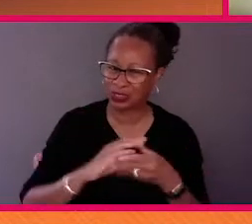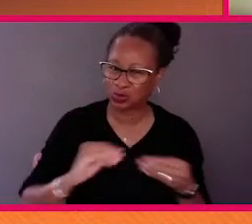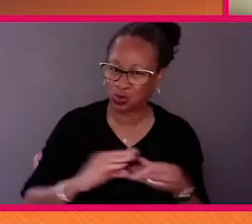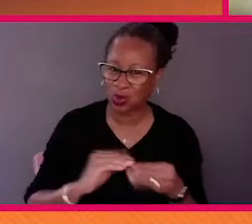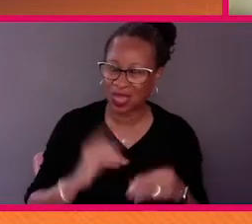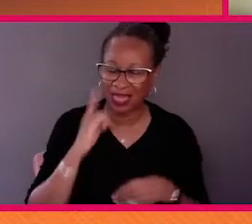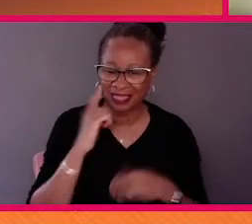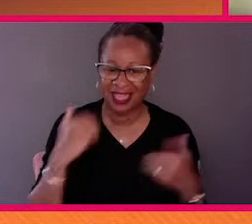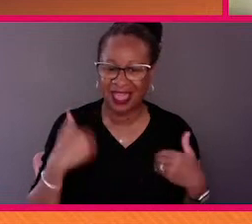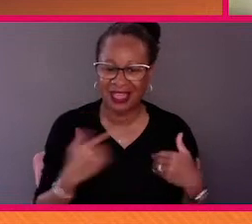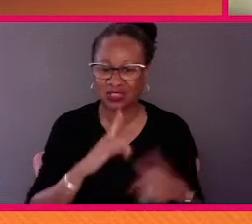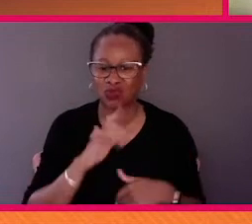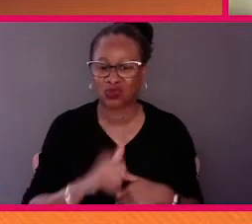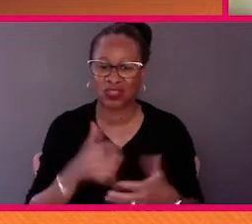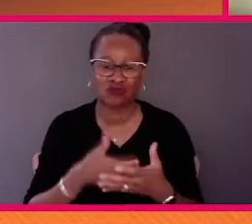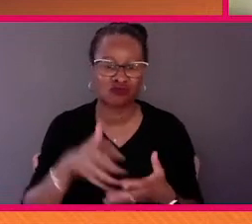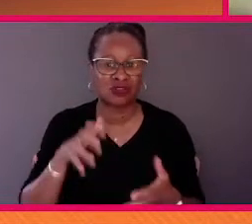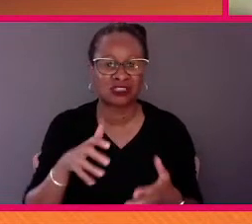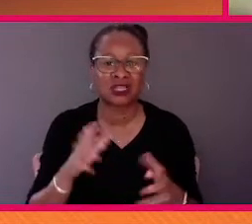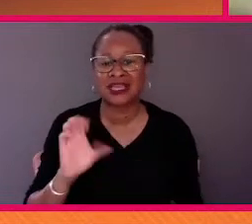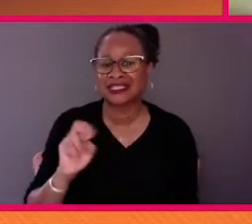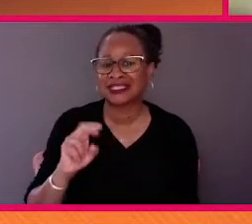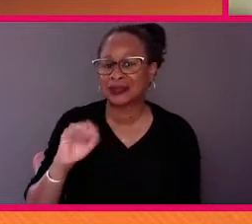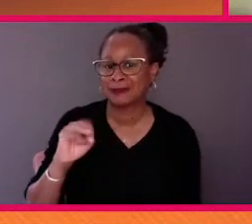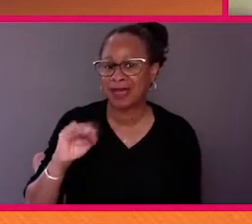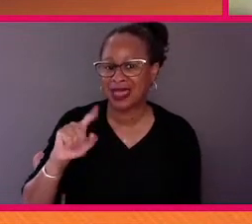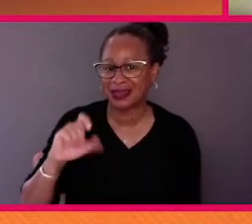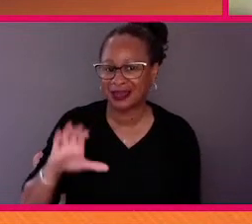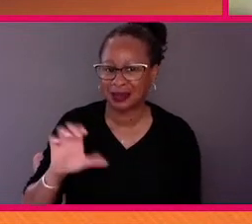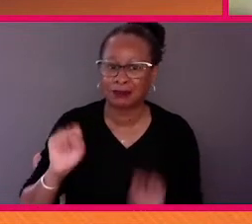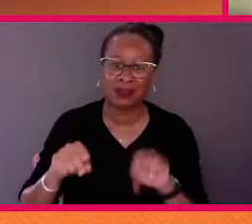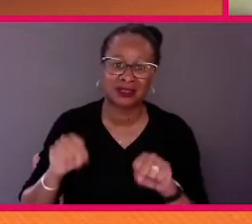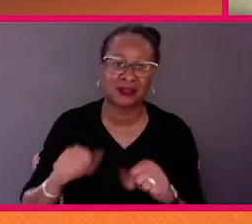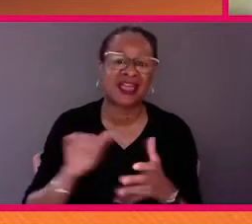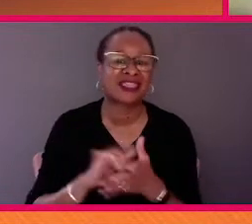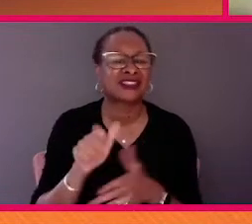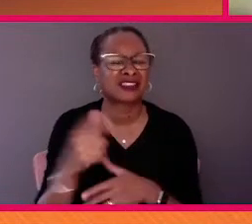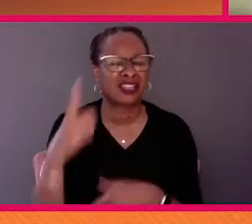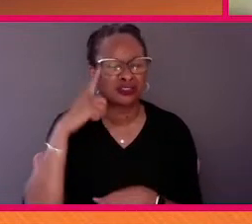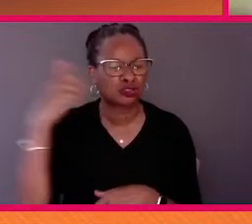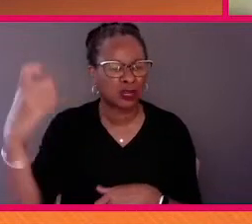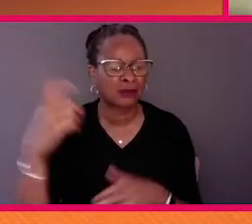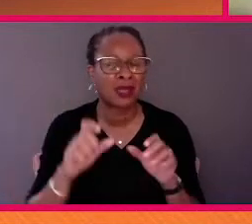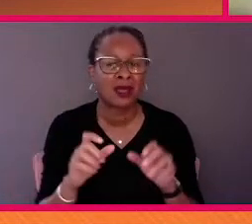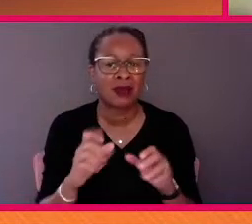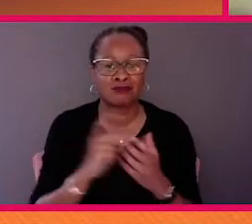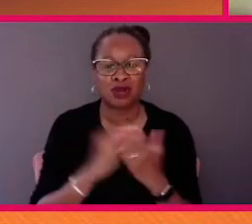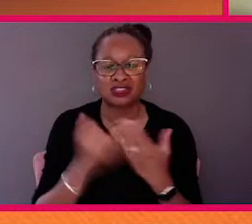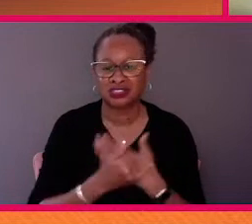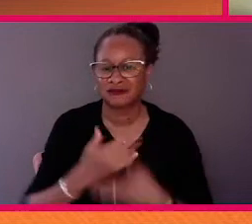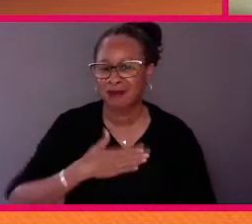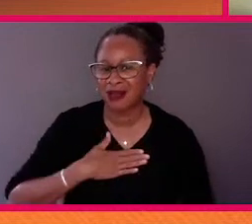a really rich cinematic possibility. So that would be another dream project of mine.